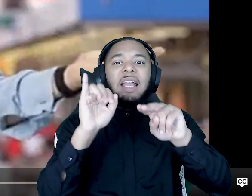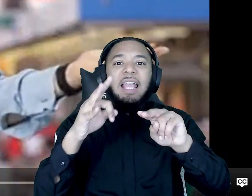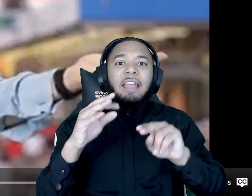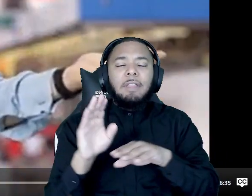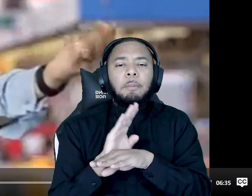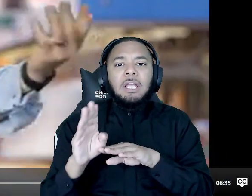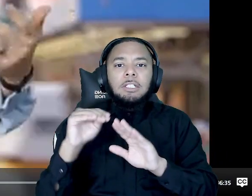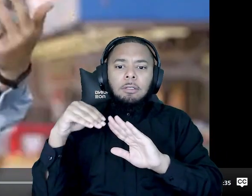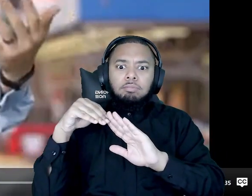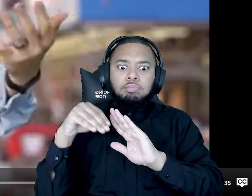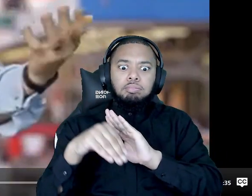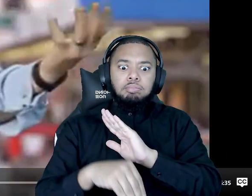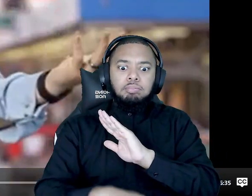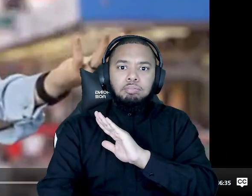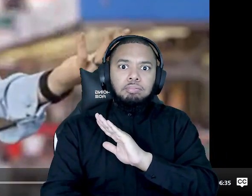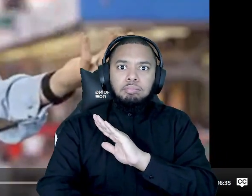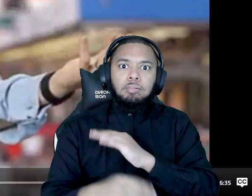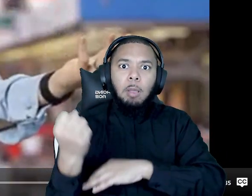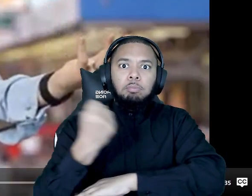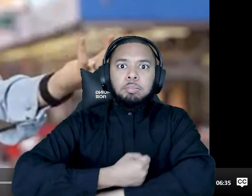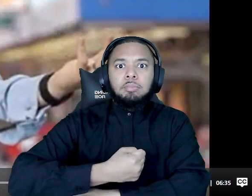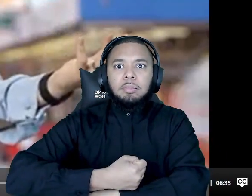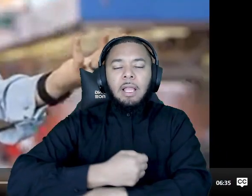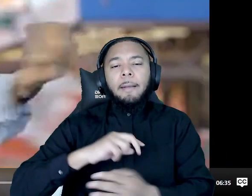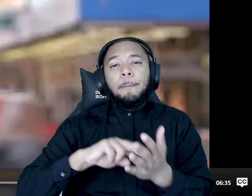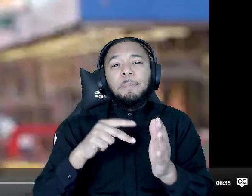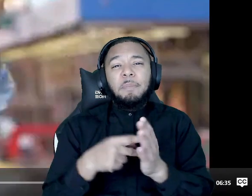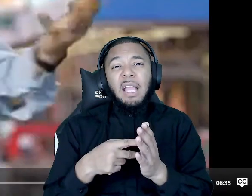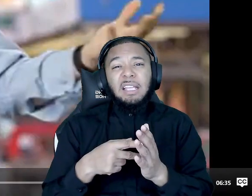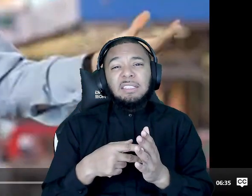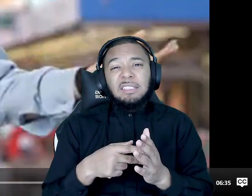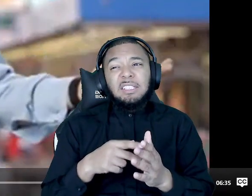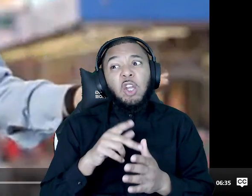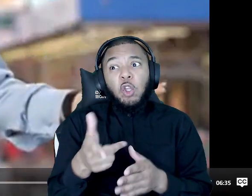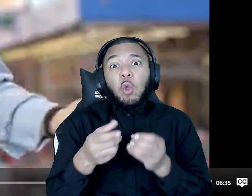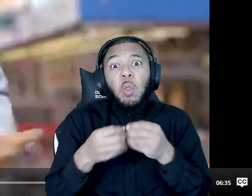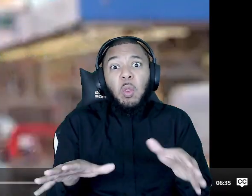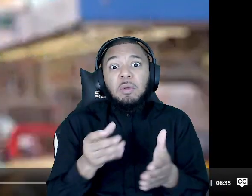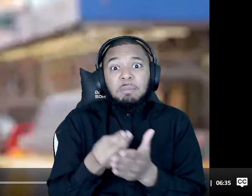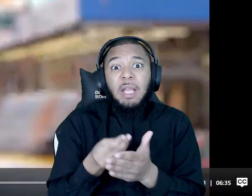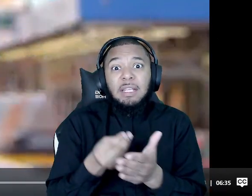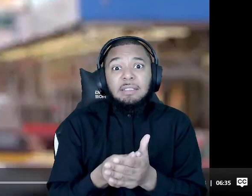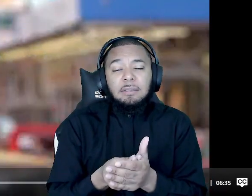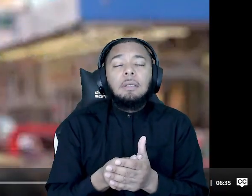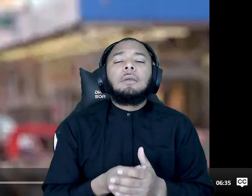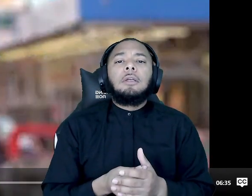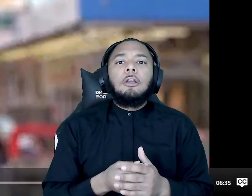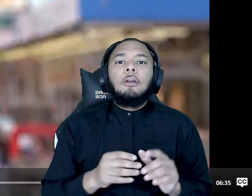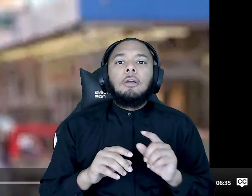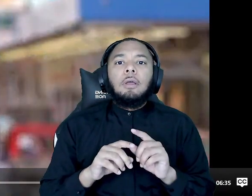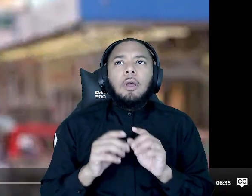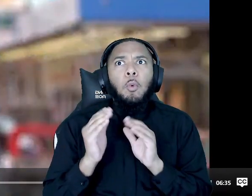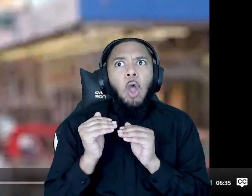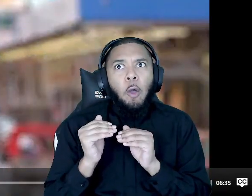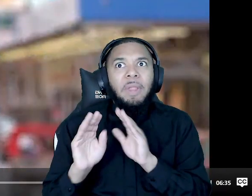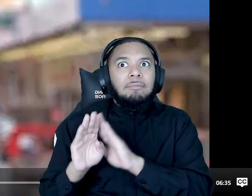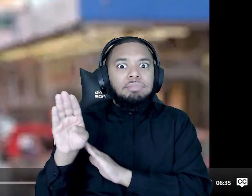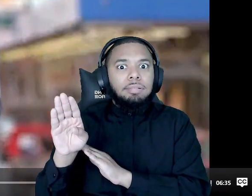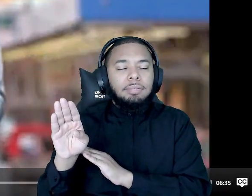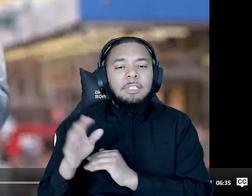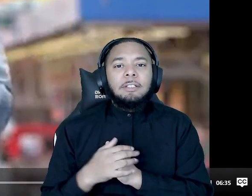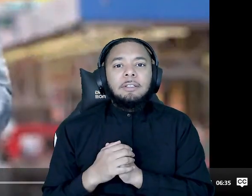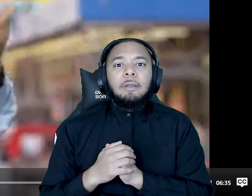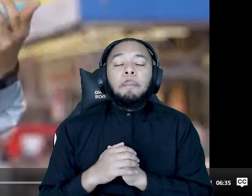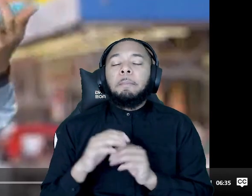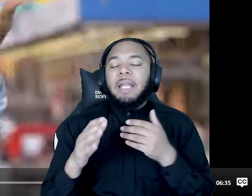everything. So we're kind of hoping that the former happens. But any way you look at it, stocks and the